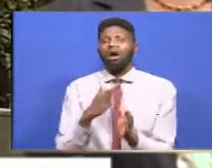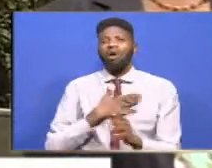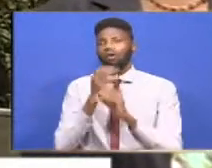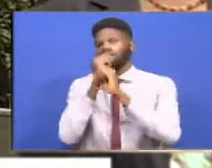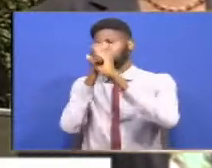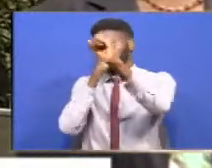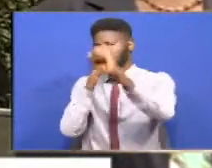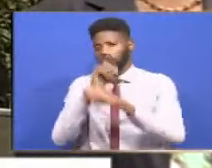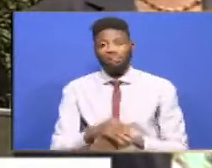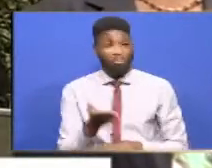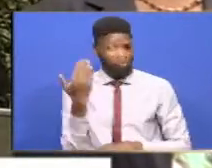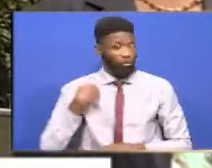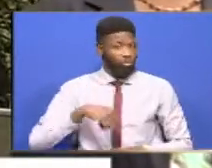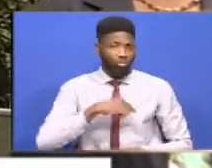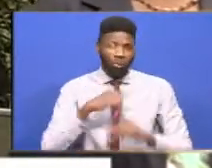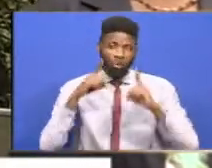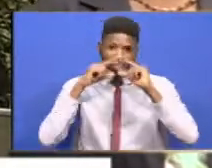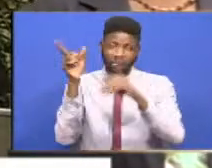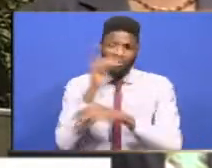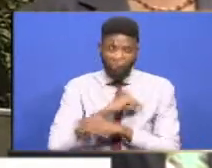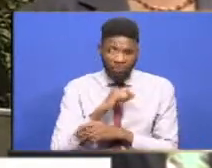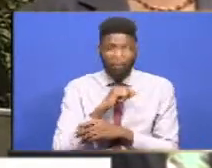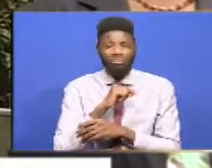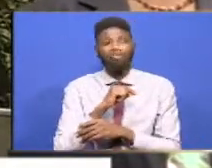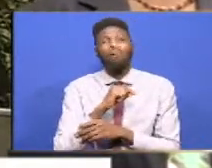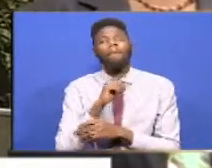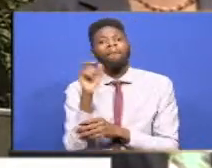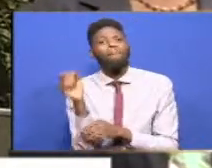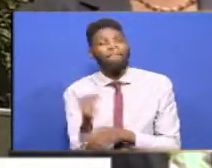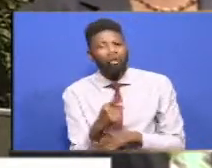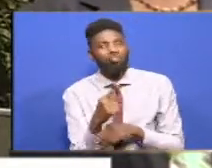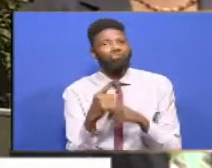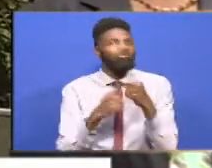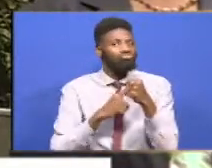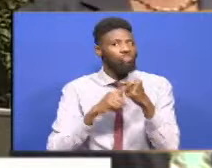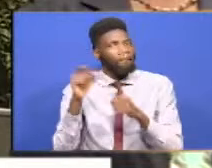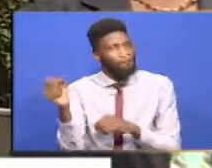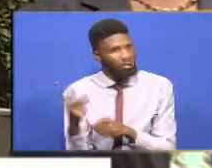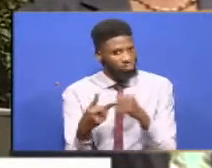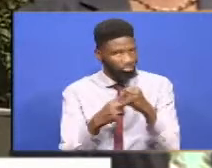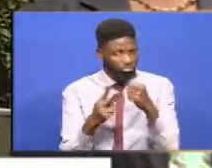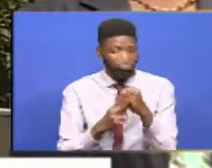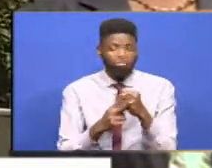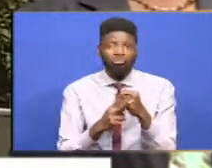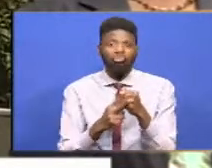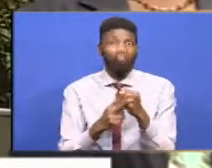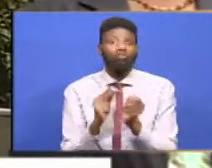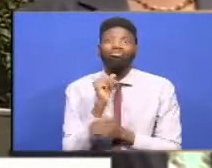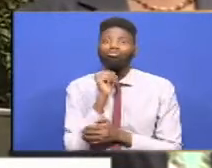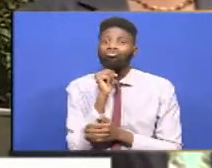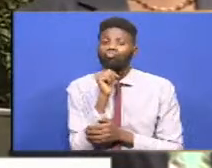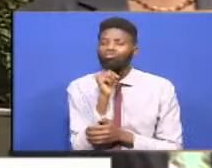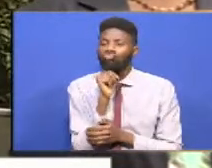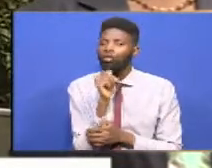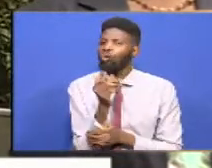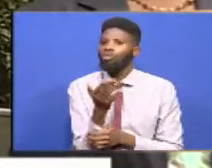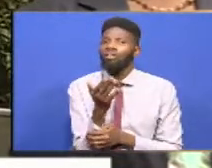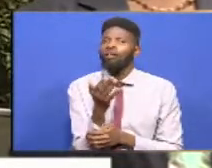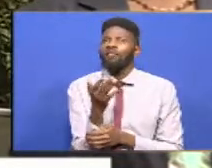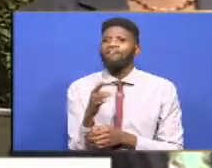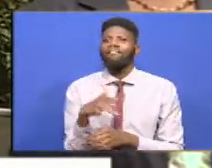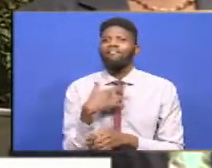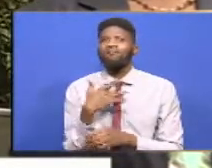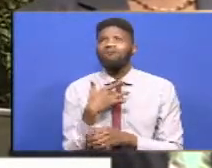that going forward, late June, July, it will not be unusual to see more than